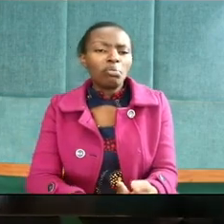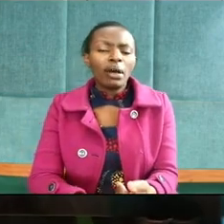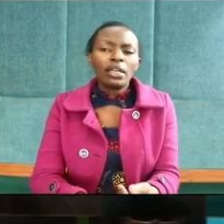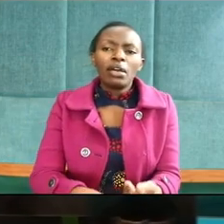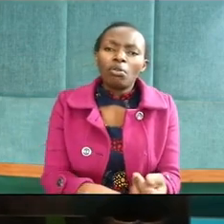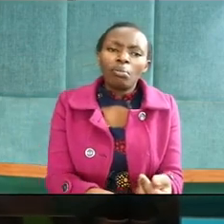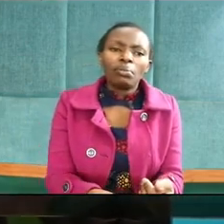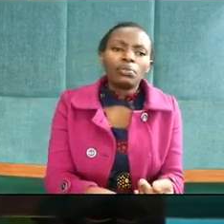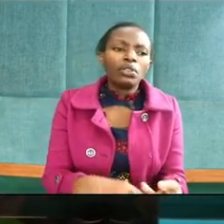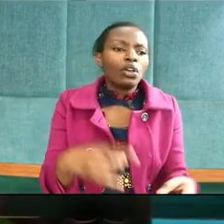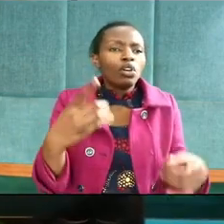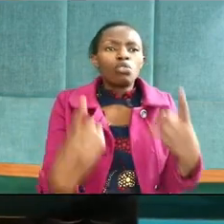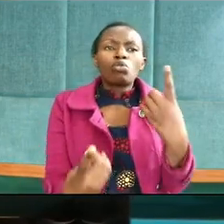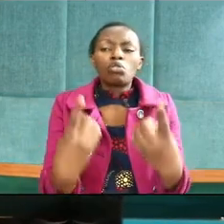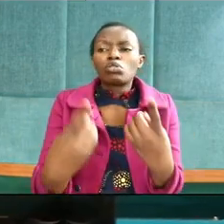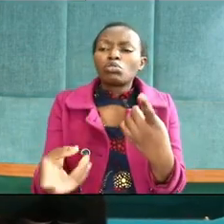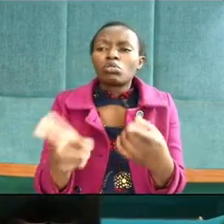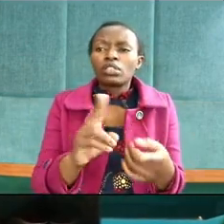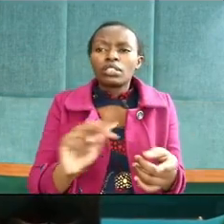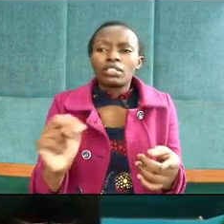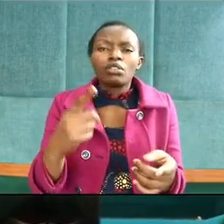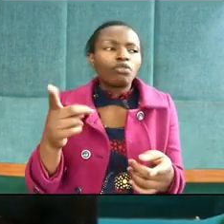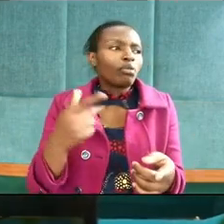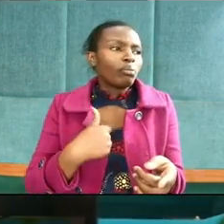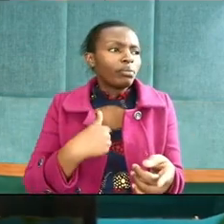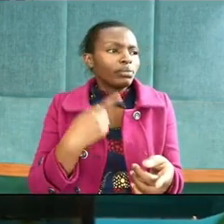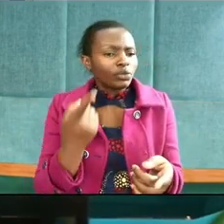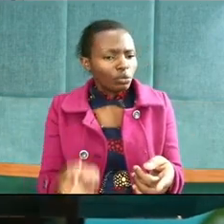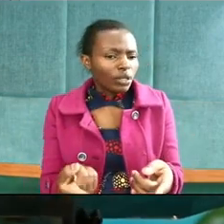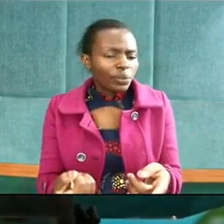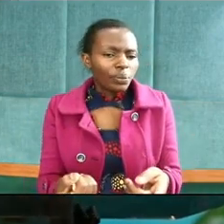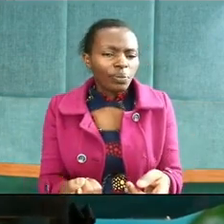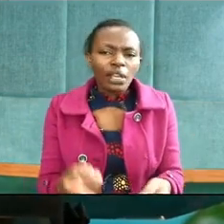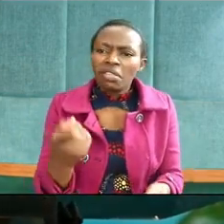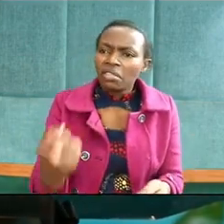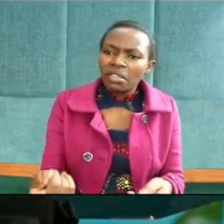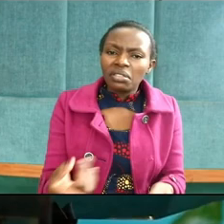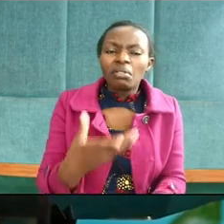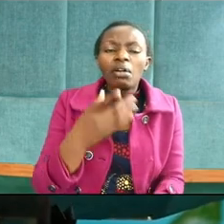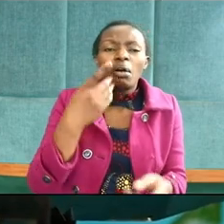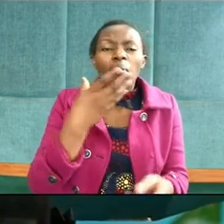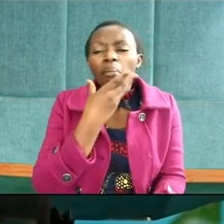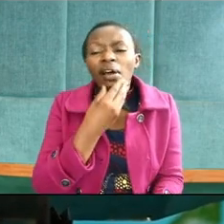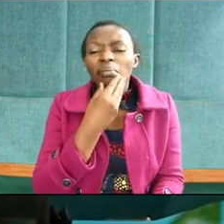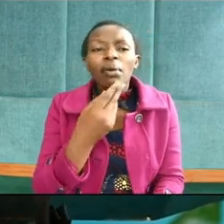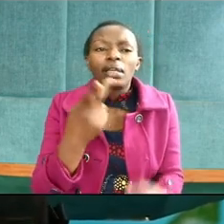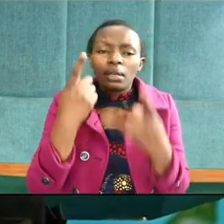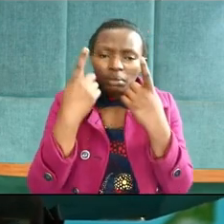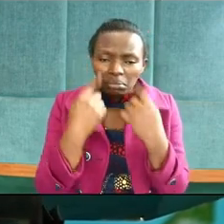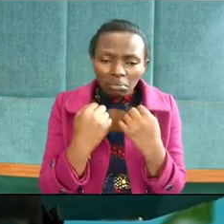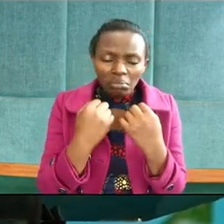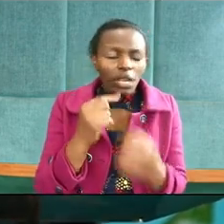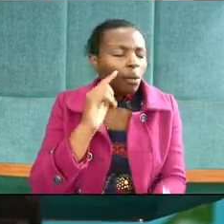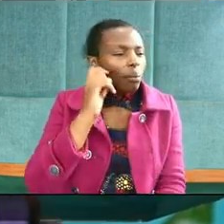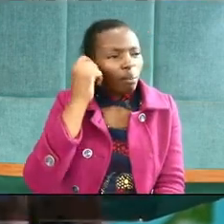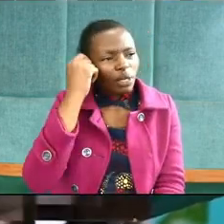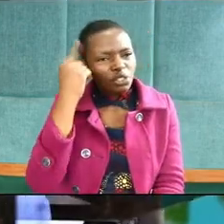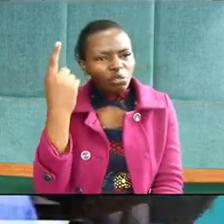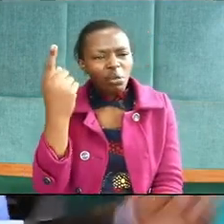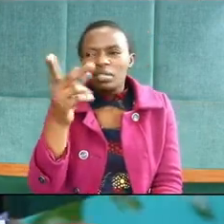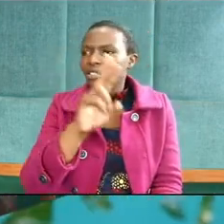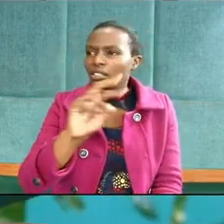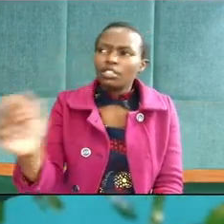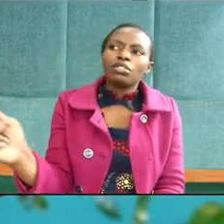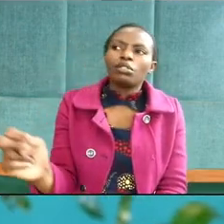me today. No. That is a person who is not yet mature. Let me even go a